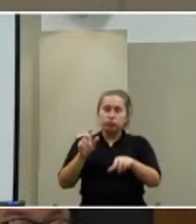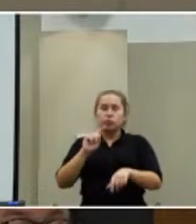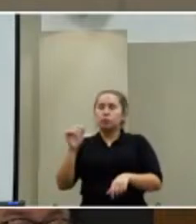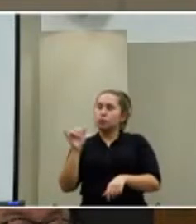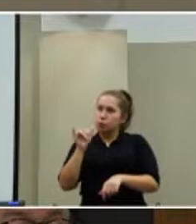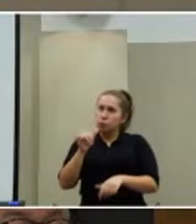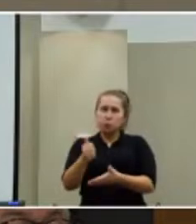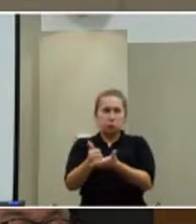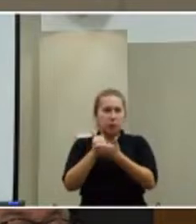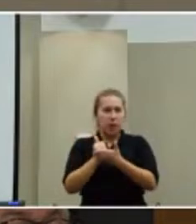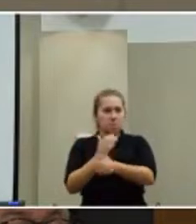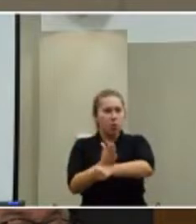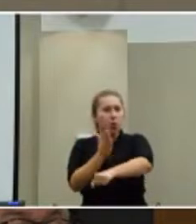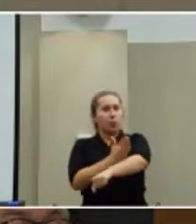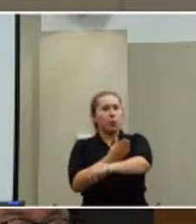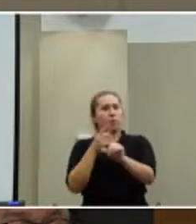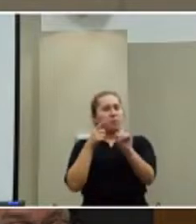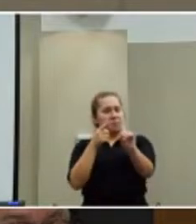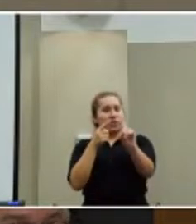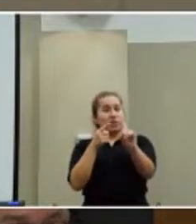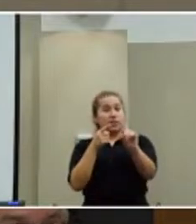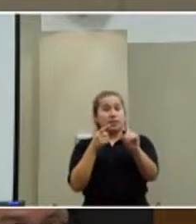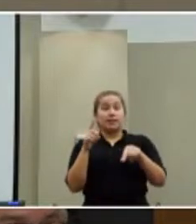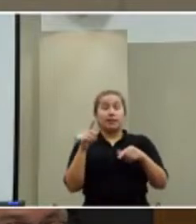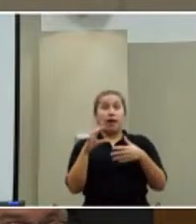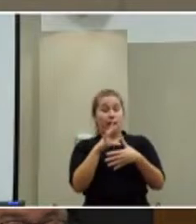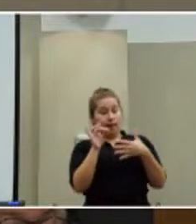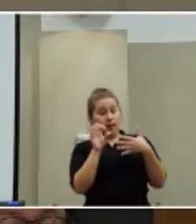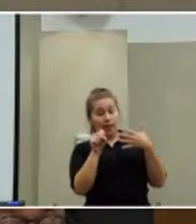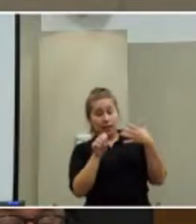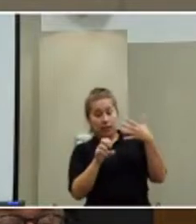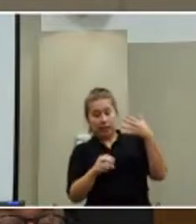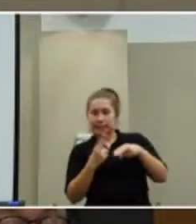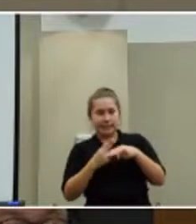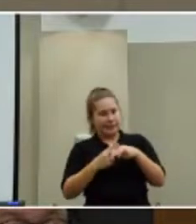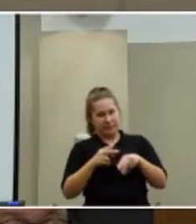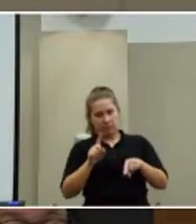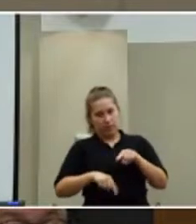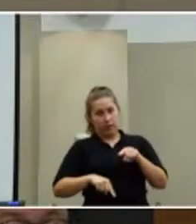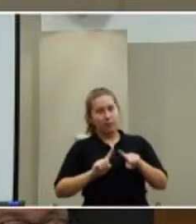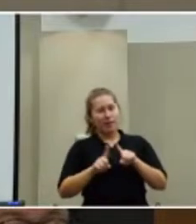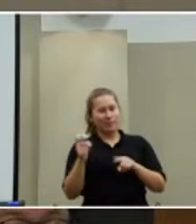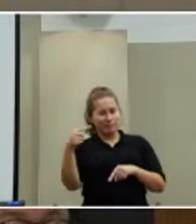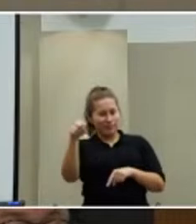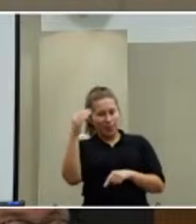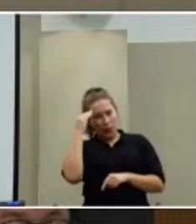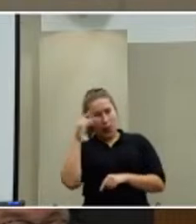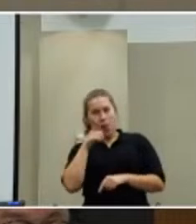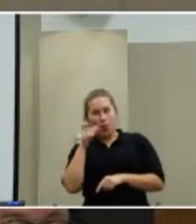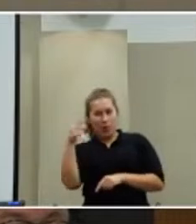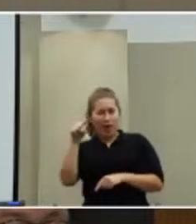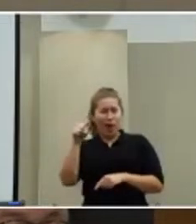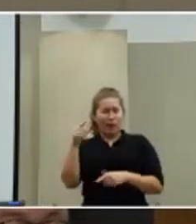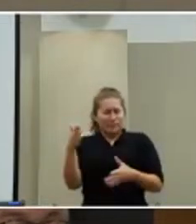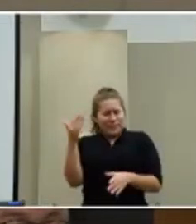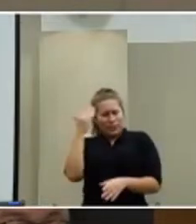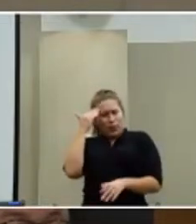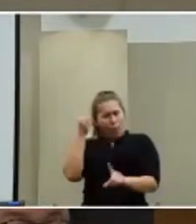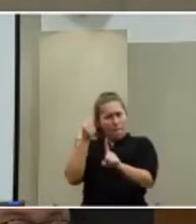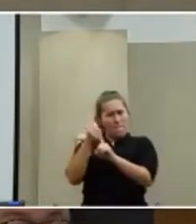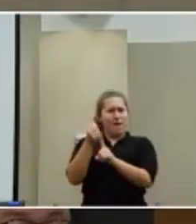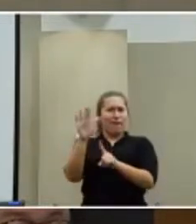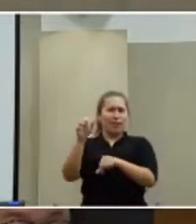Board's mission to be able to name them all day, but they know who they are and they know the impact of their